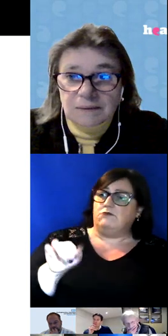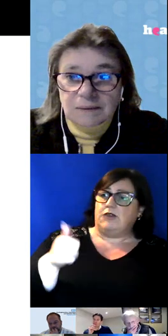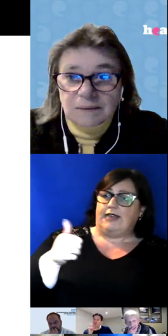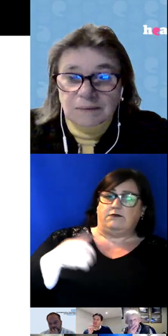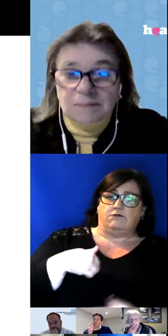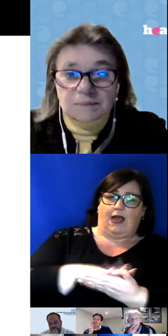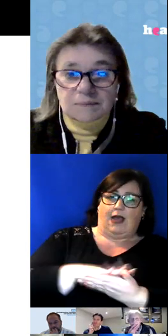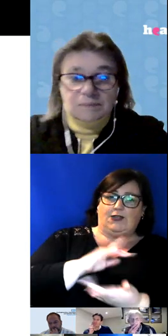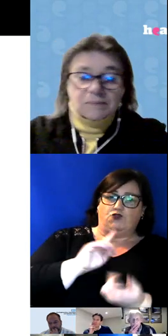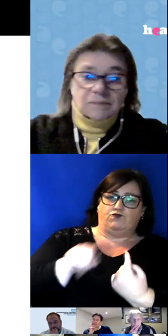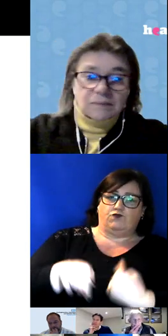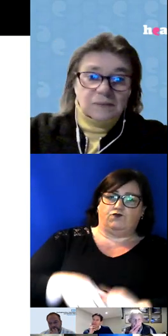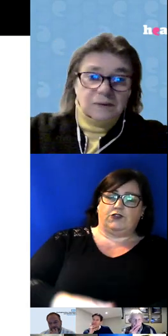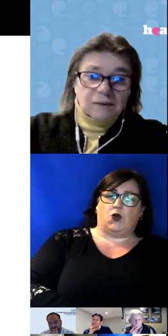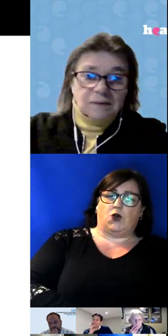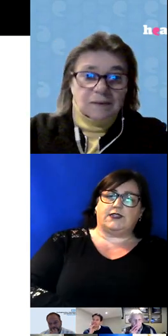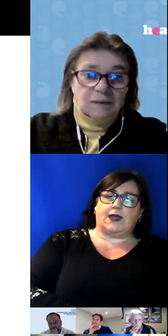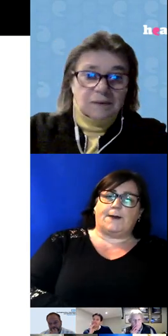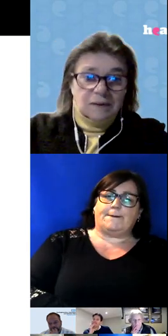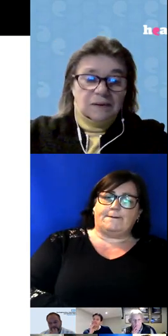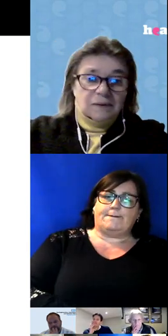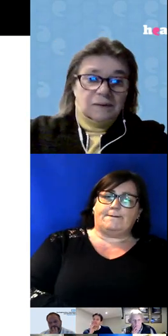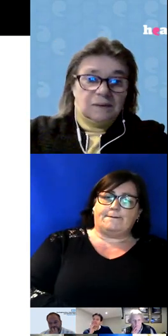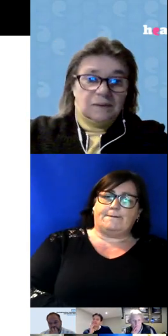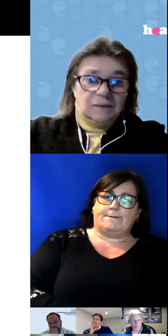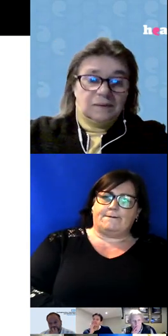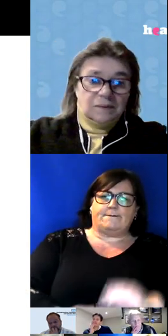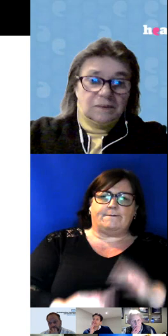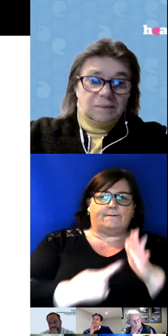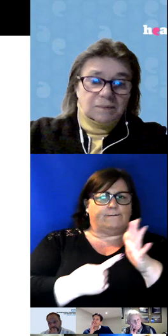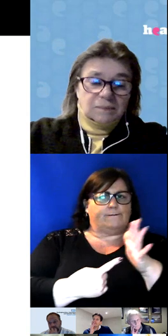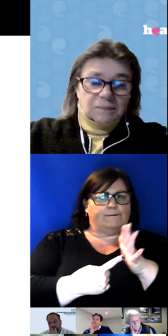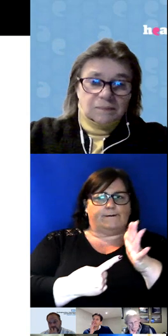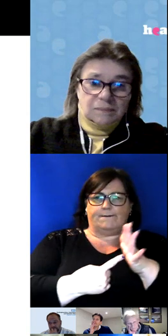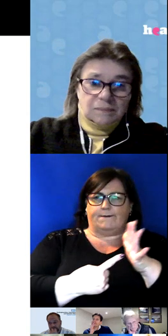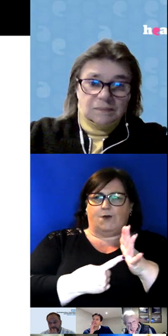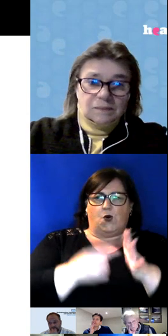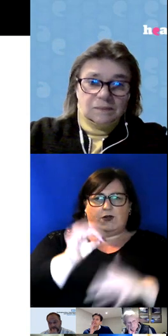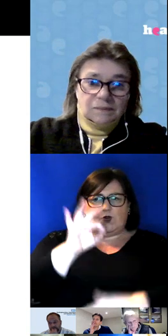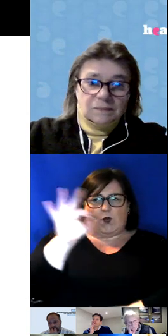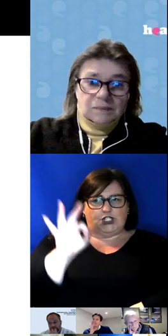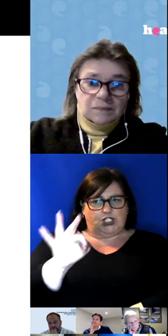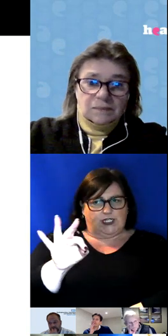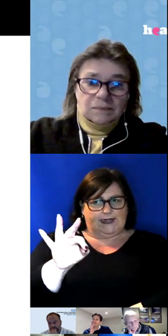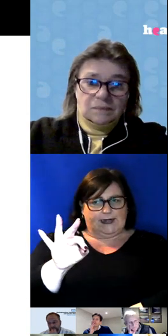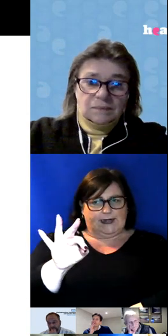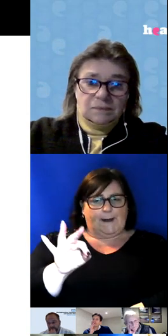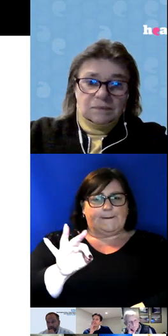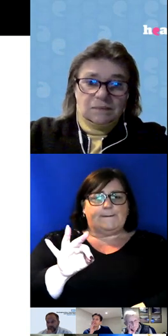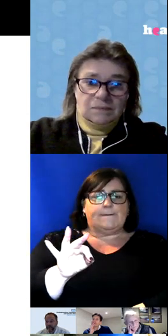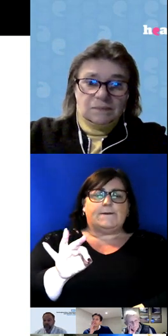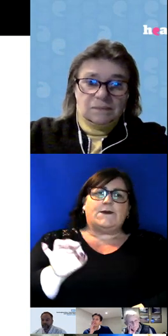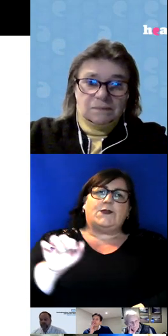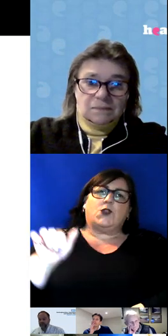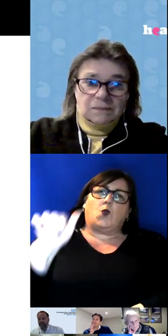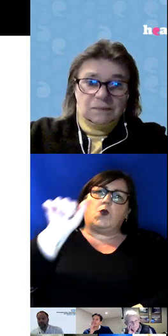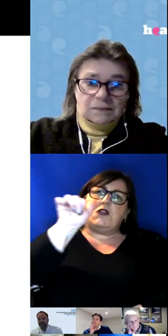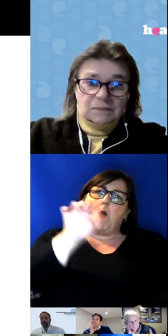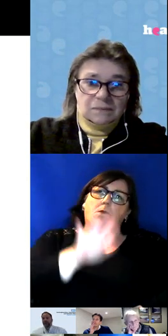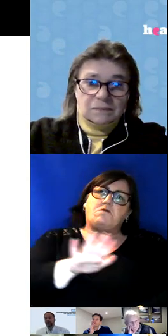really important question, because we know that only about 20 to